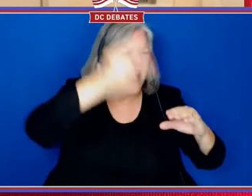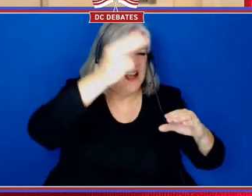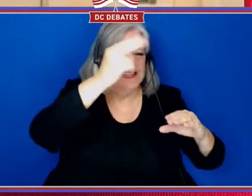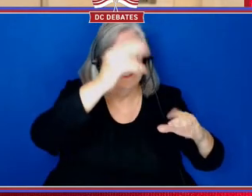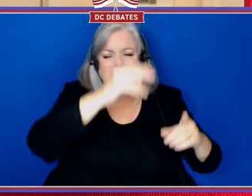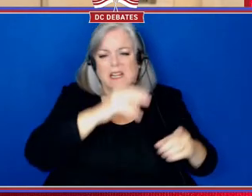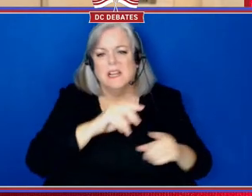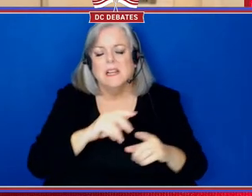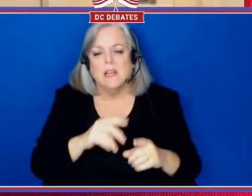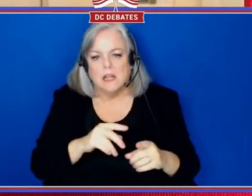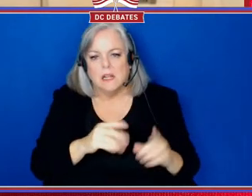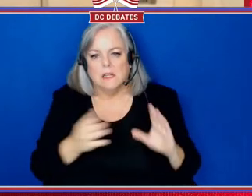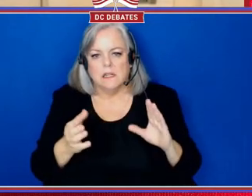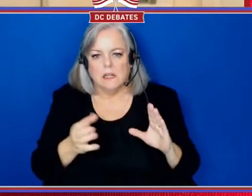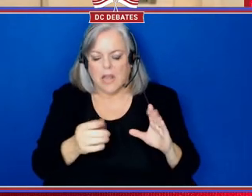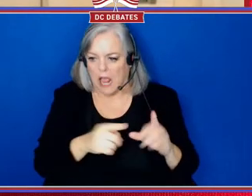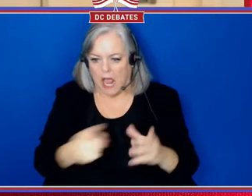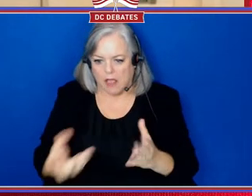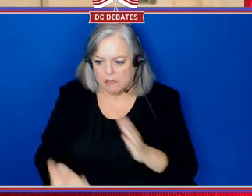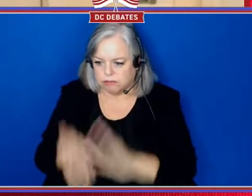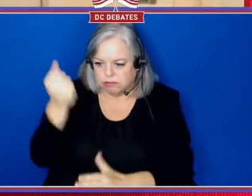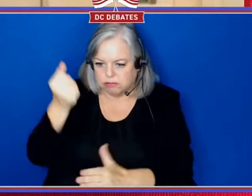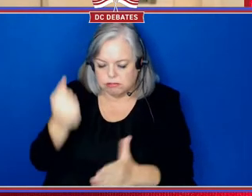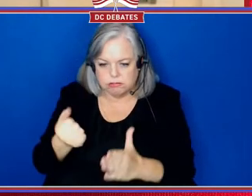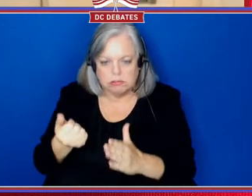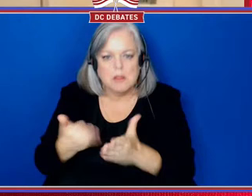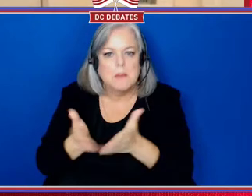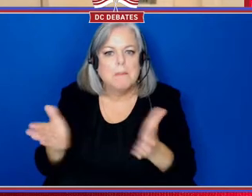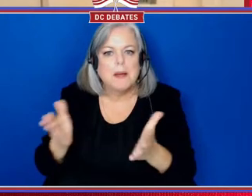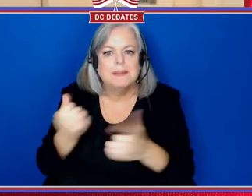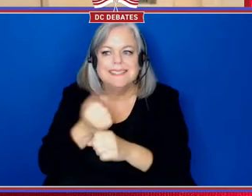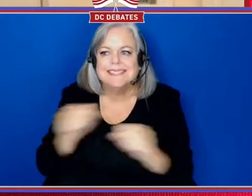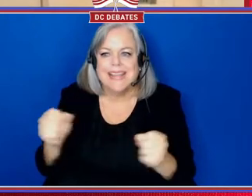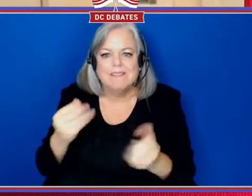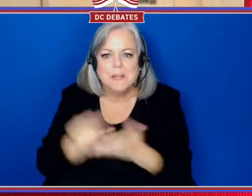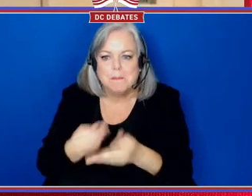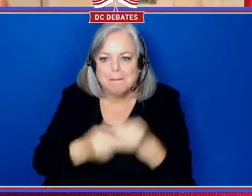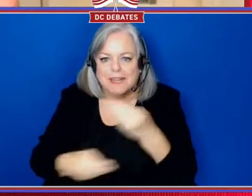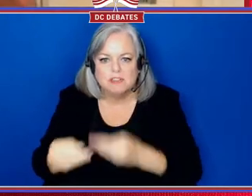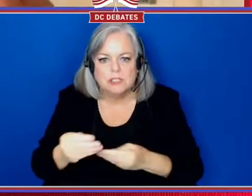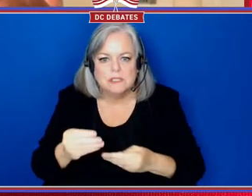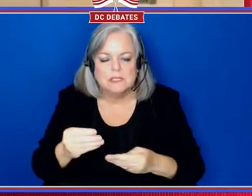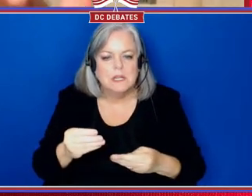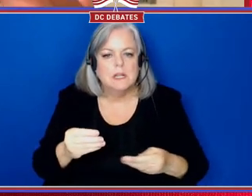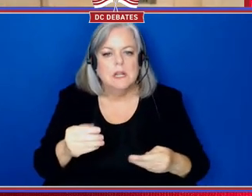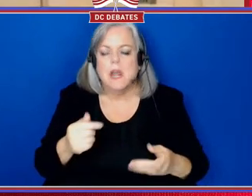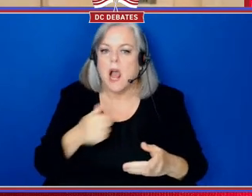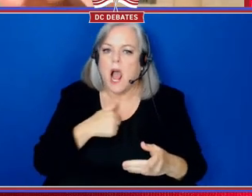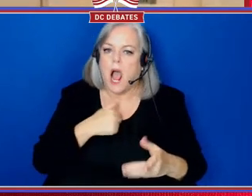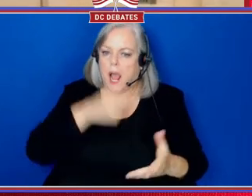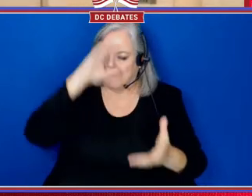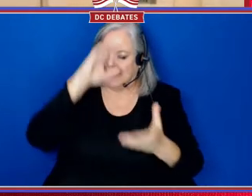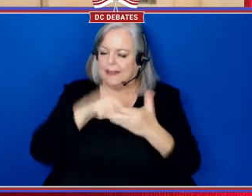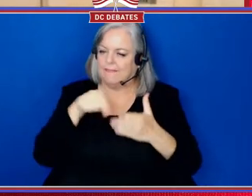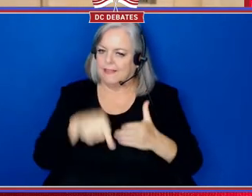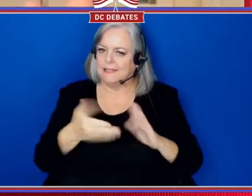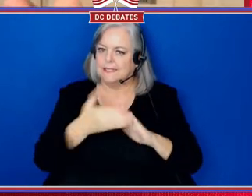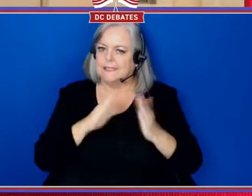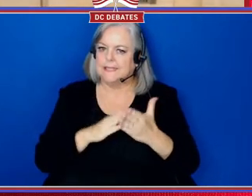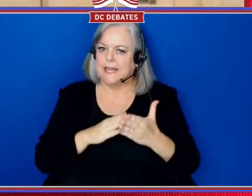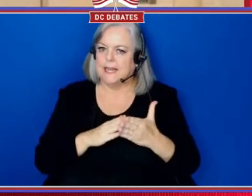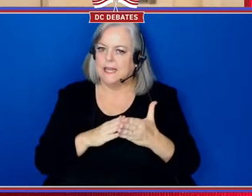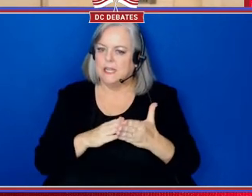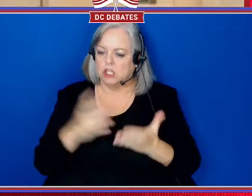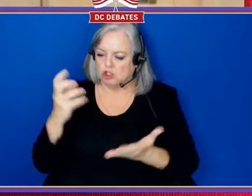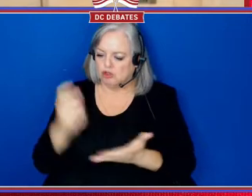police, to strip our public safety budgets, and who are not pro-police. I believe this city deserves a mayor where